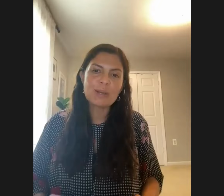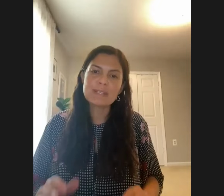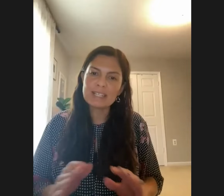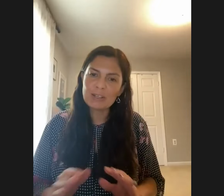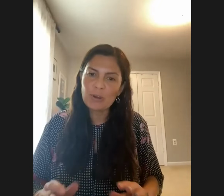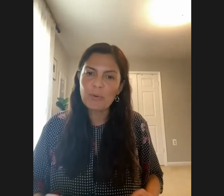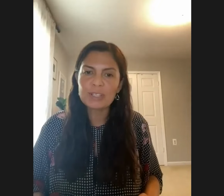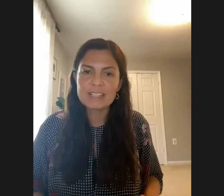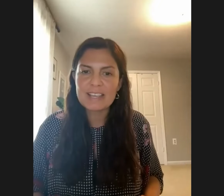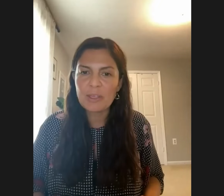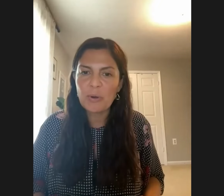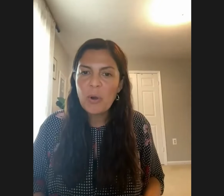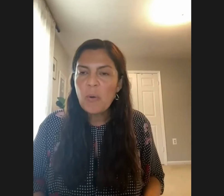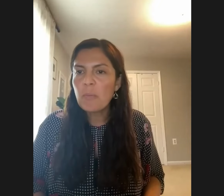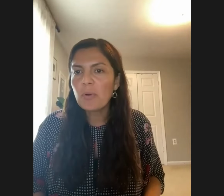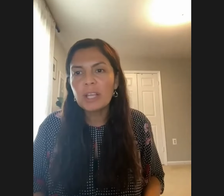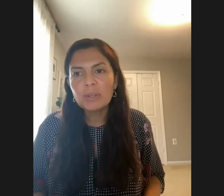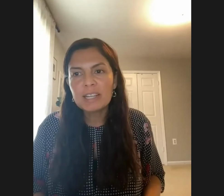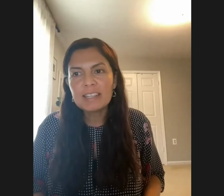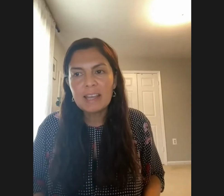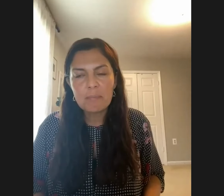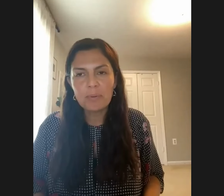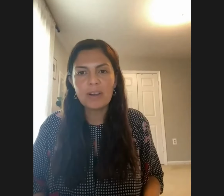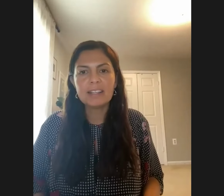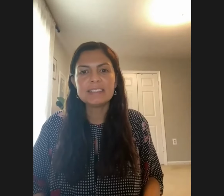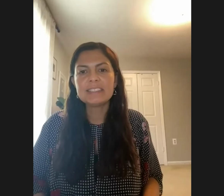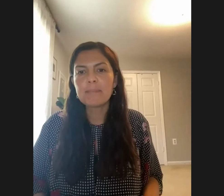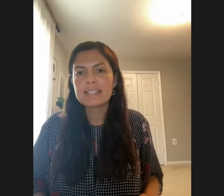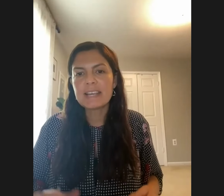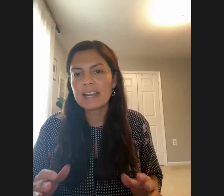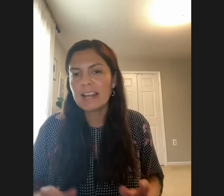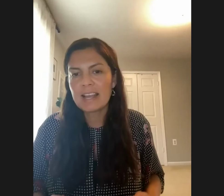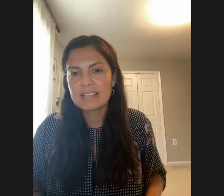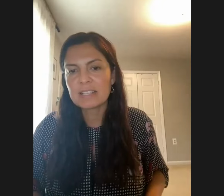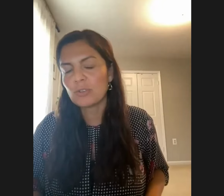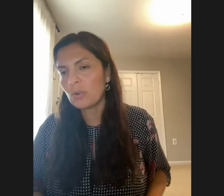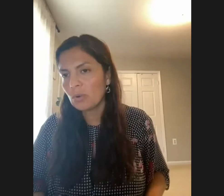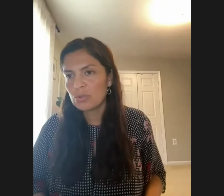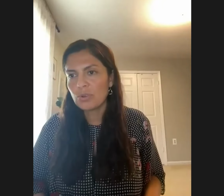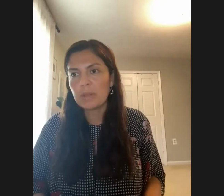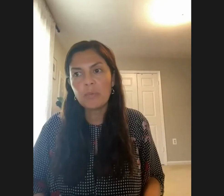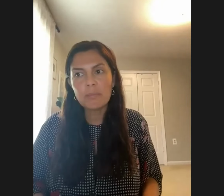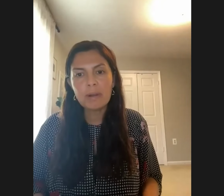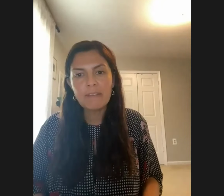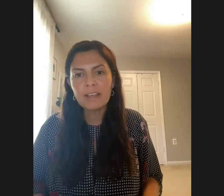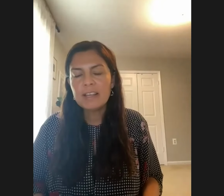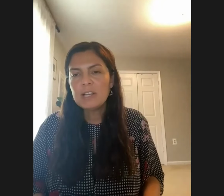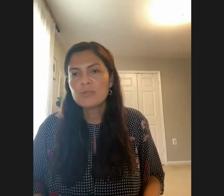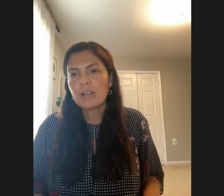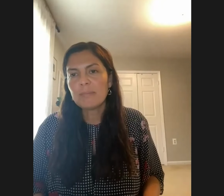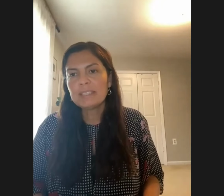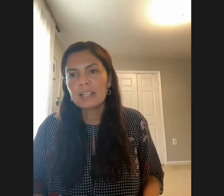nosotros a pesar Thank you so much to all our participants and to Deepa. who are still on the line with